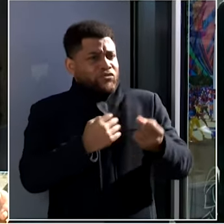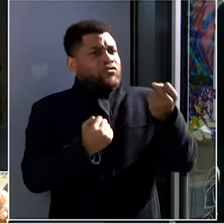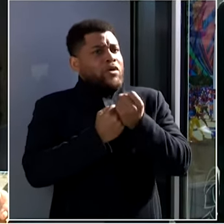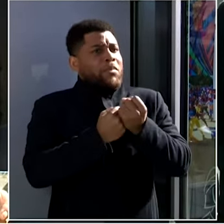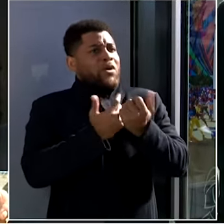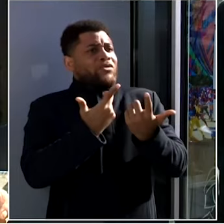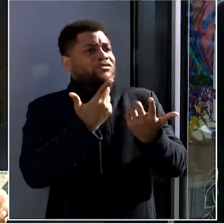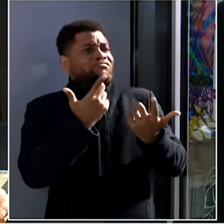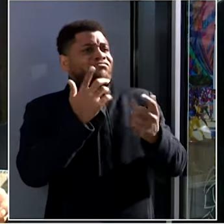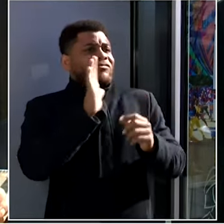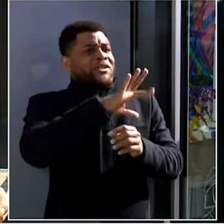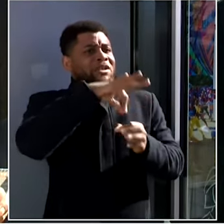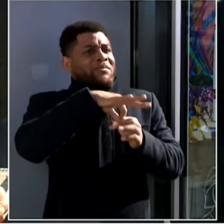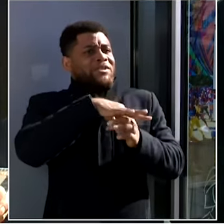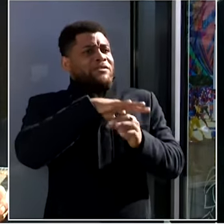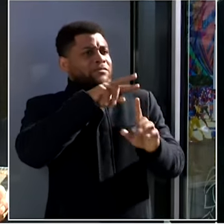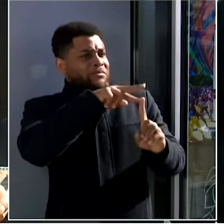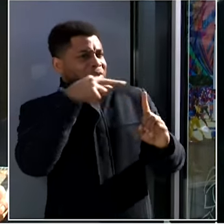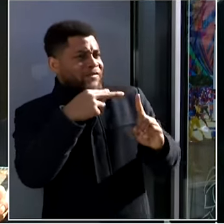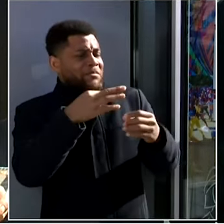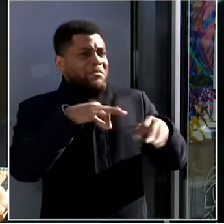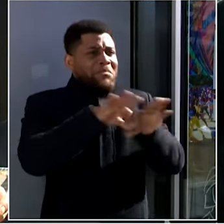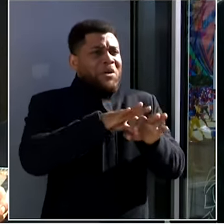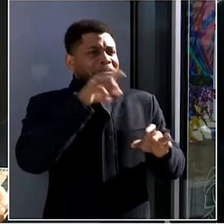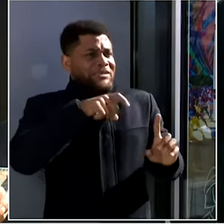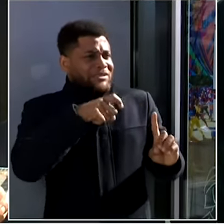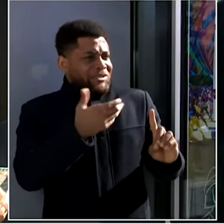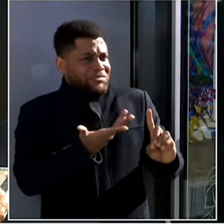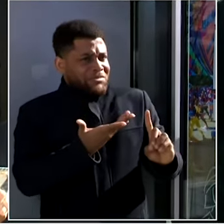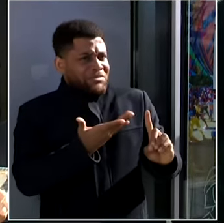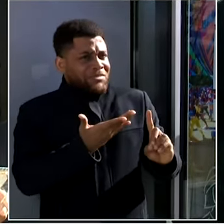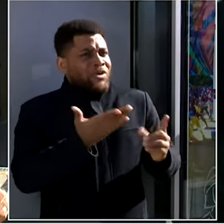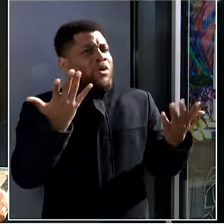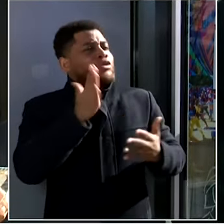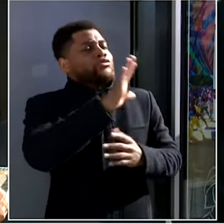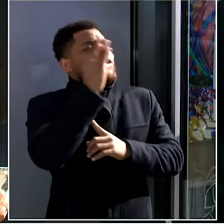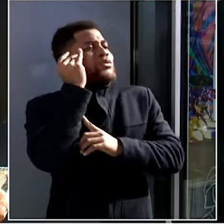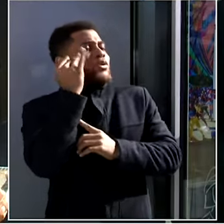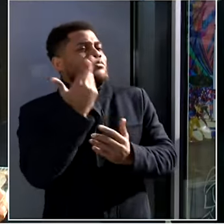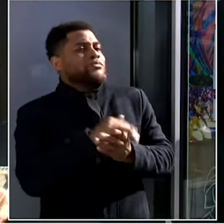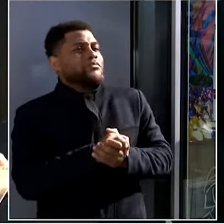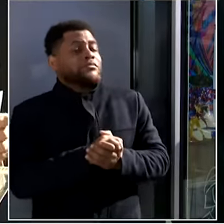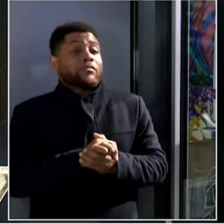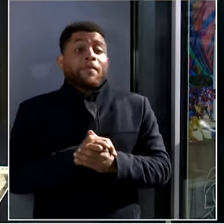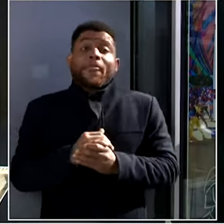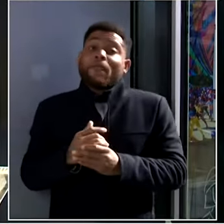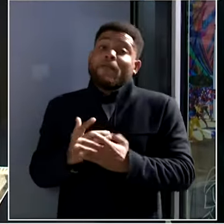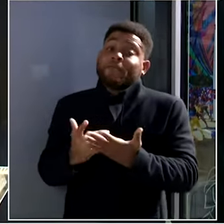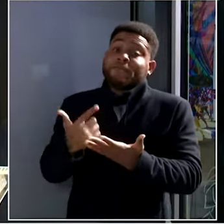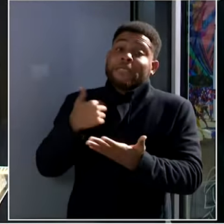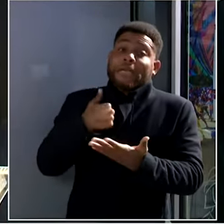on his appointment? I haven't weighed in on his appointment. I think that's a council nominee. And